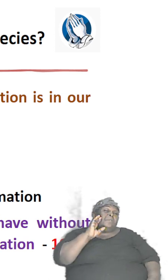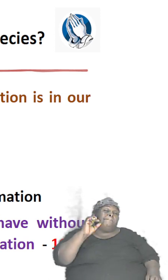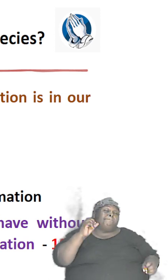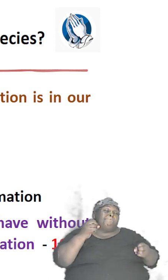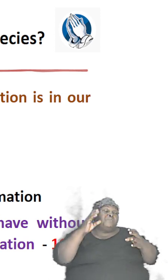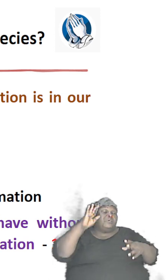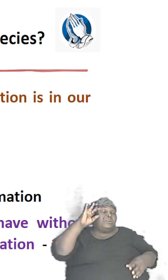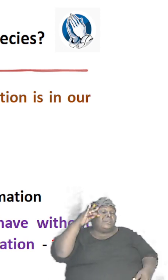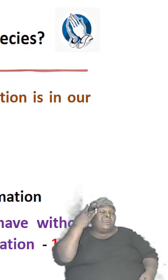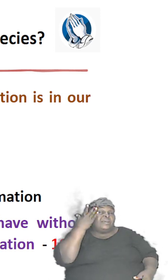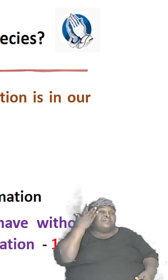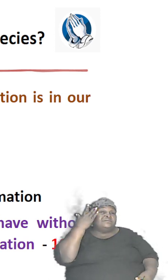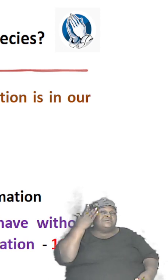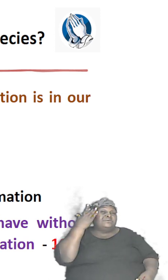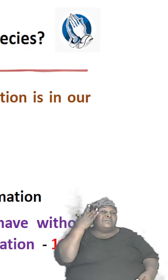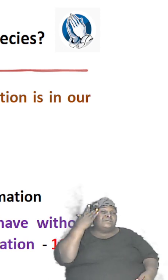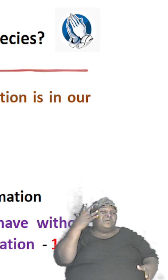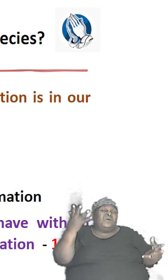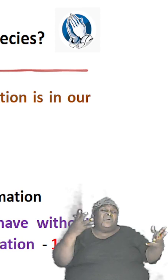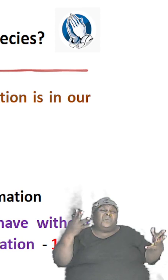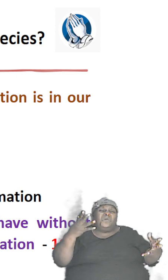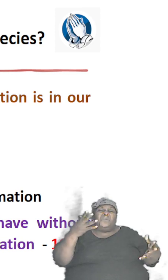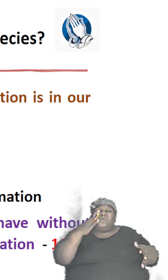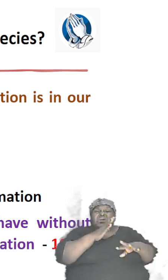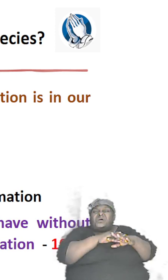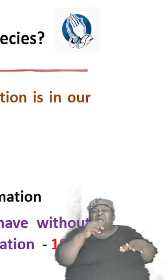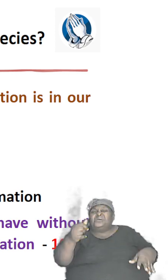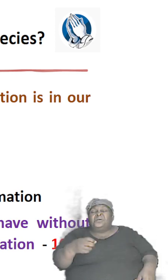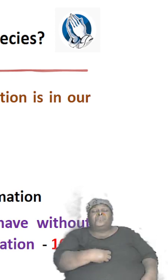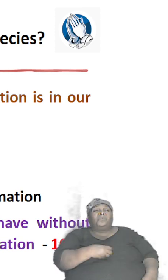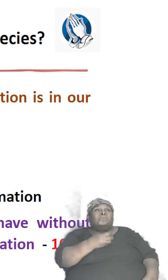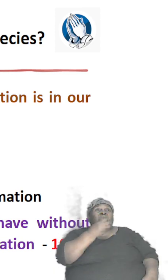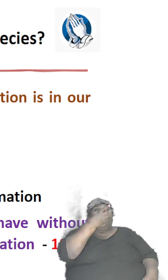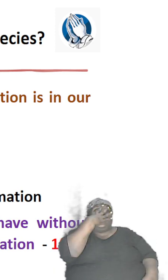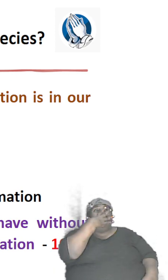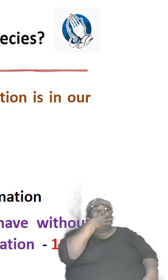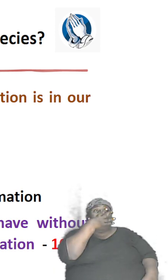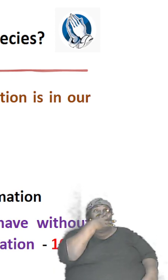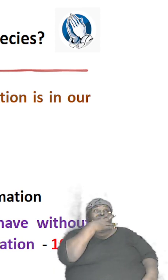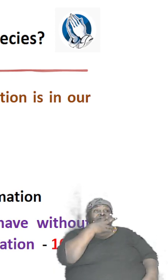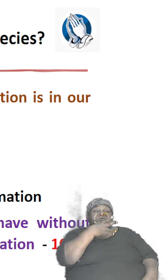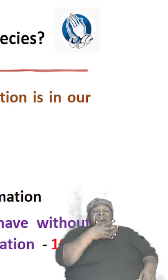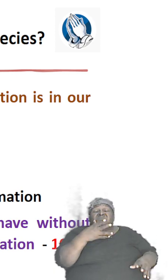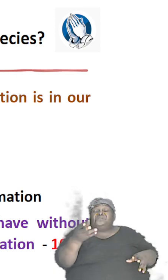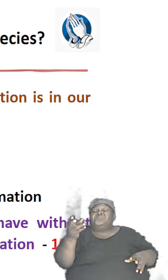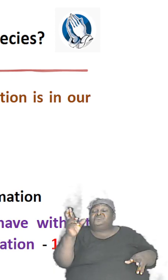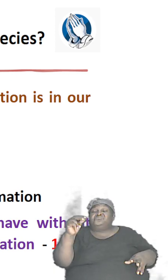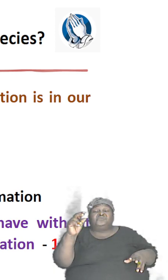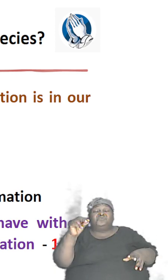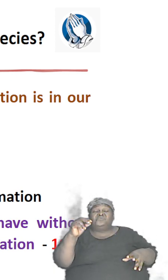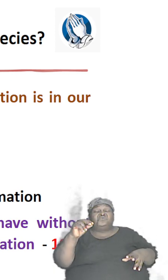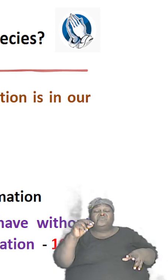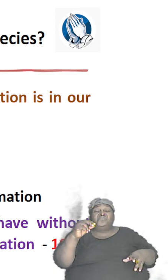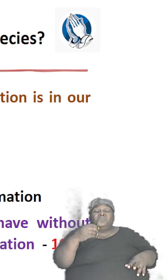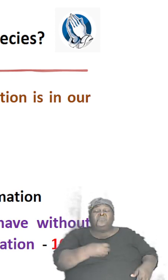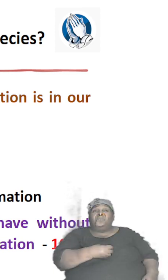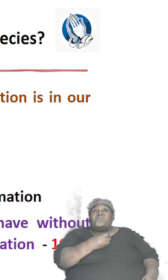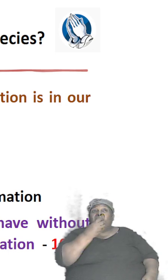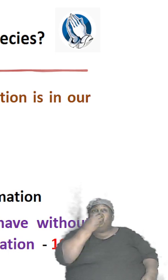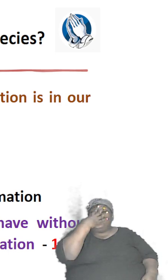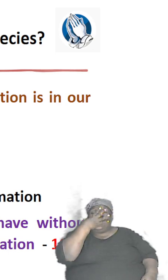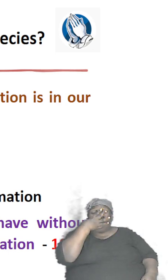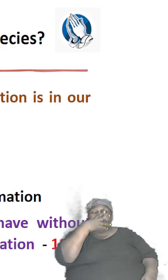skin and what we call white what you call black because they really know white people are black people if you want to know what white is I'll show you